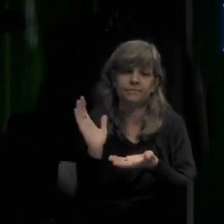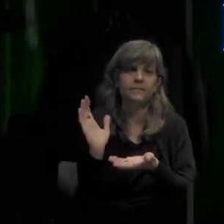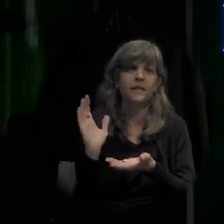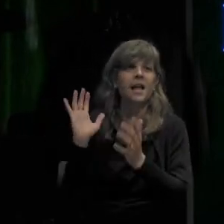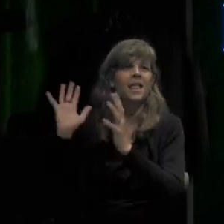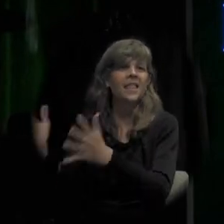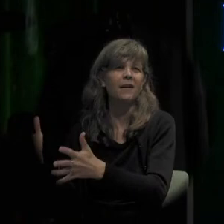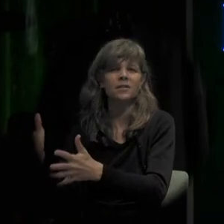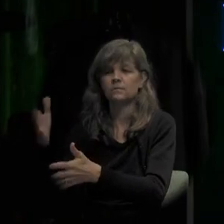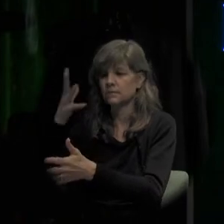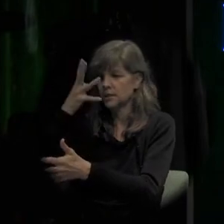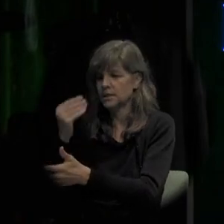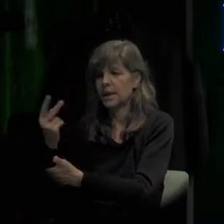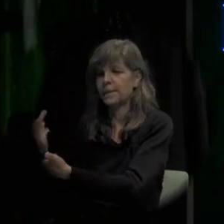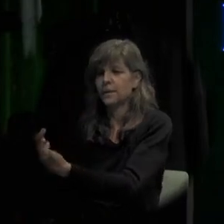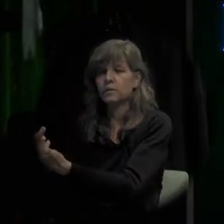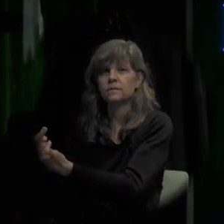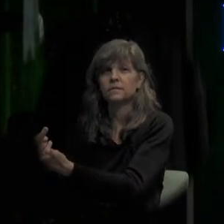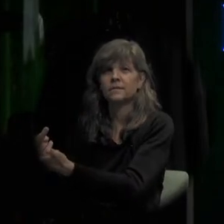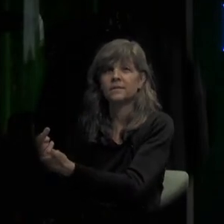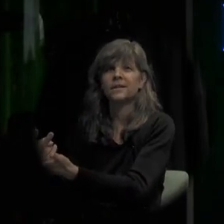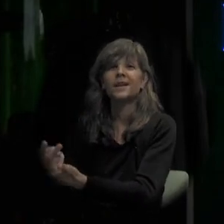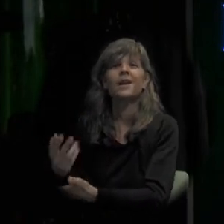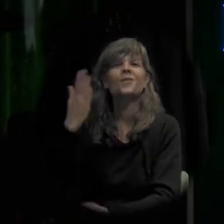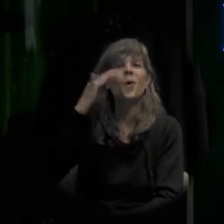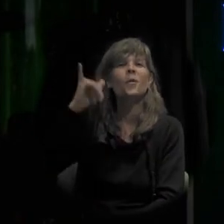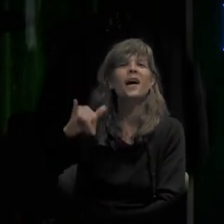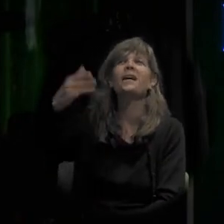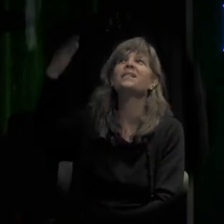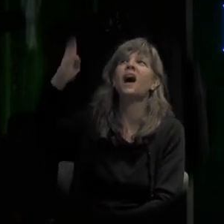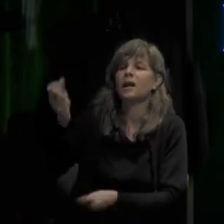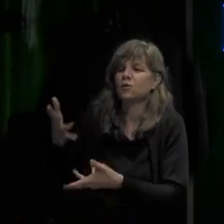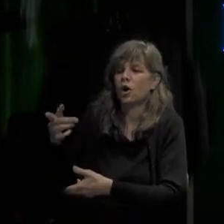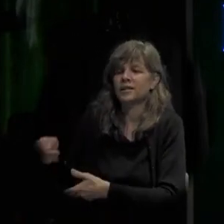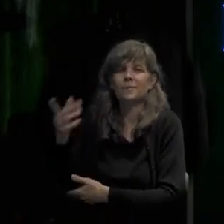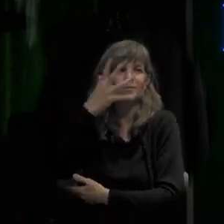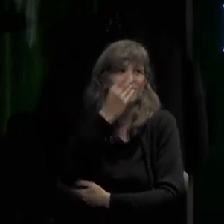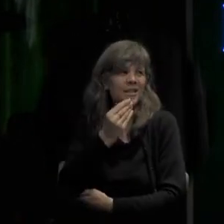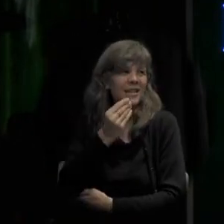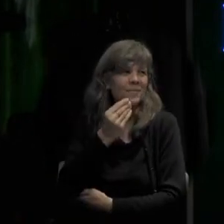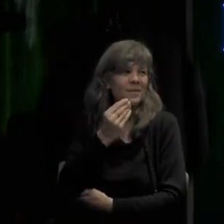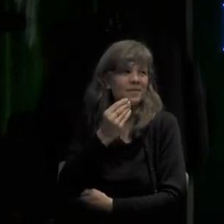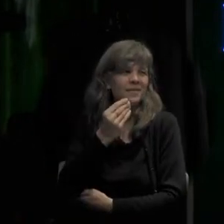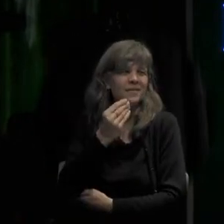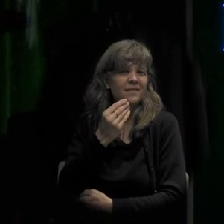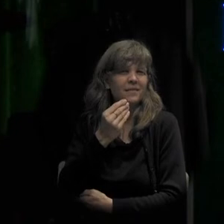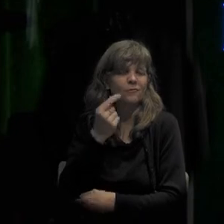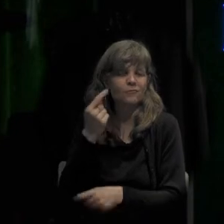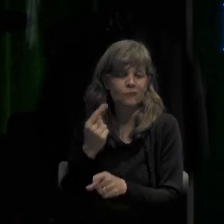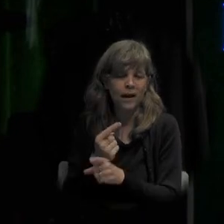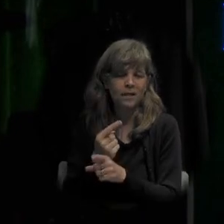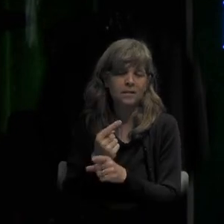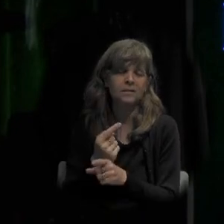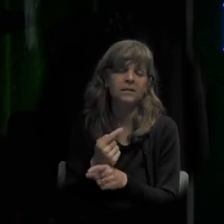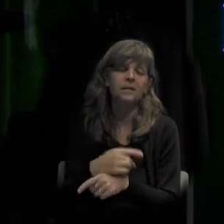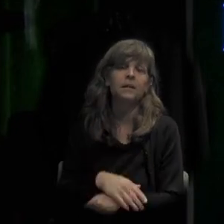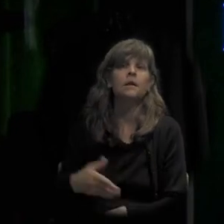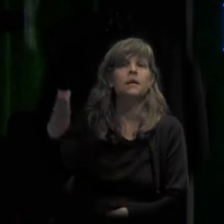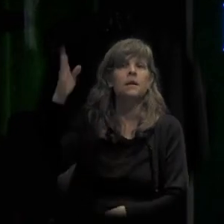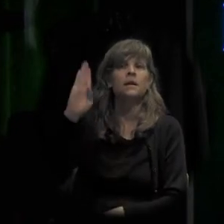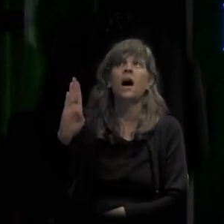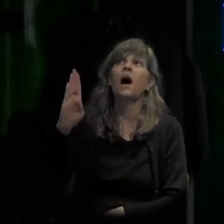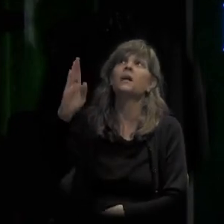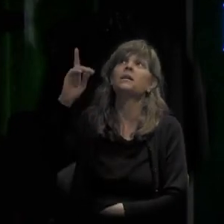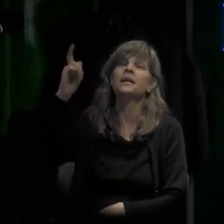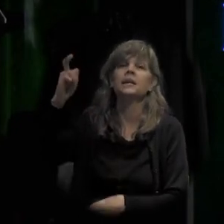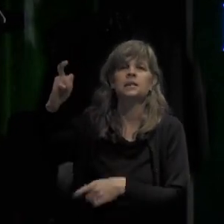deep sleep from the Lord had fallen on them. I knew it. In fact, David must be wrong, right? Because God is the one who got him